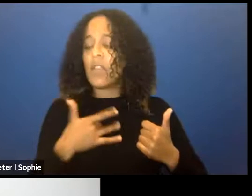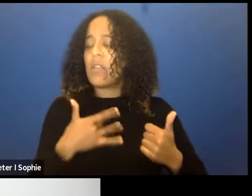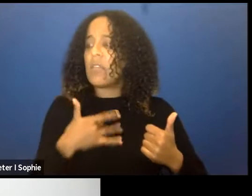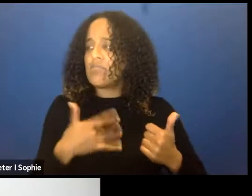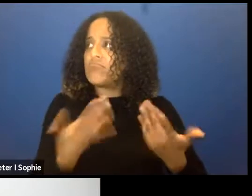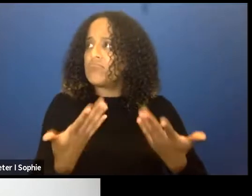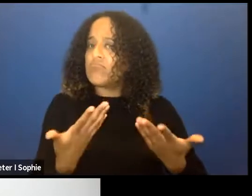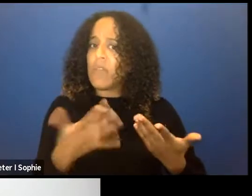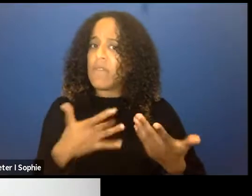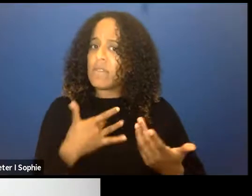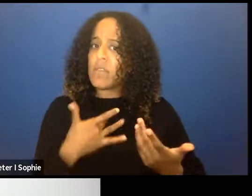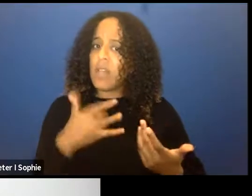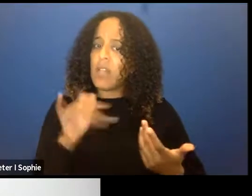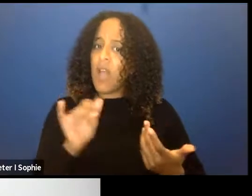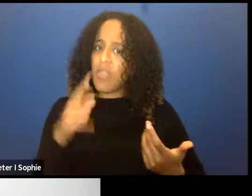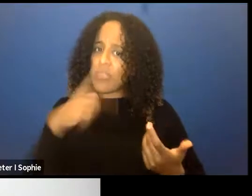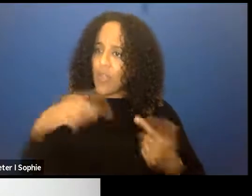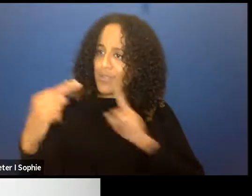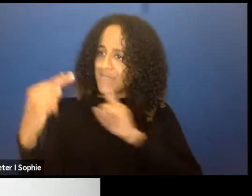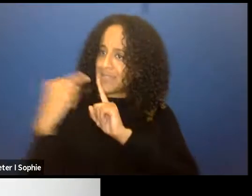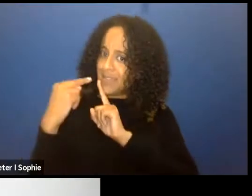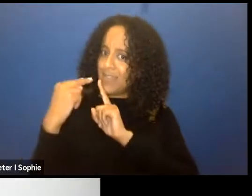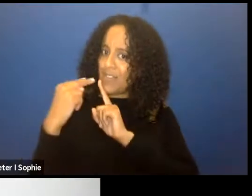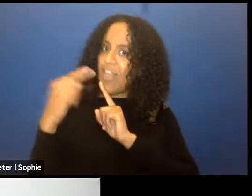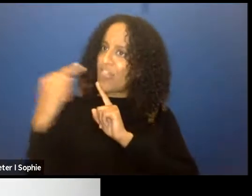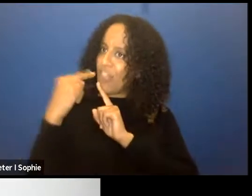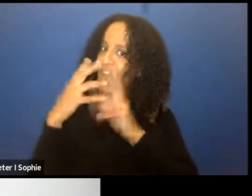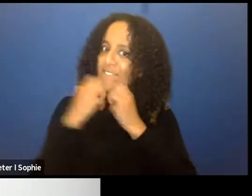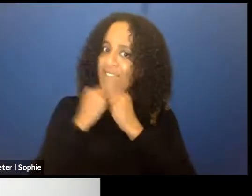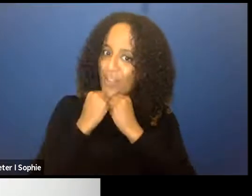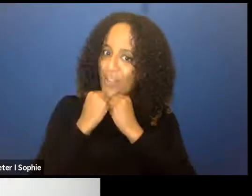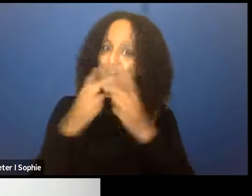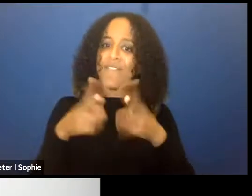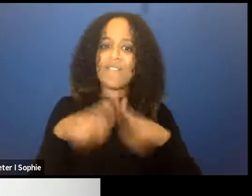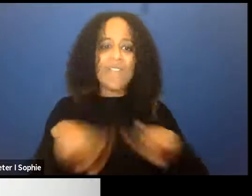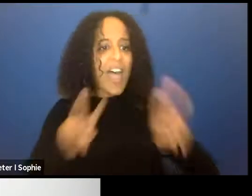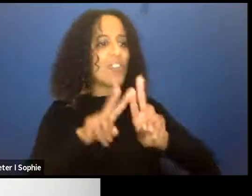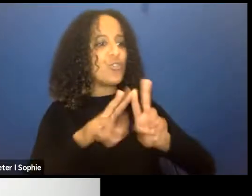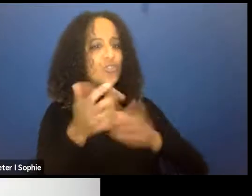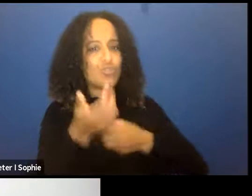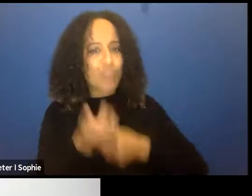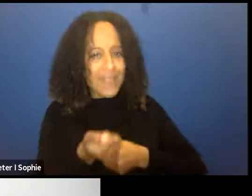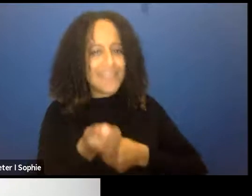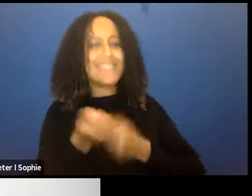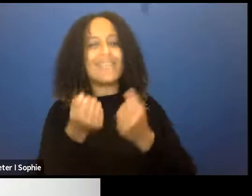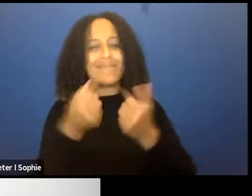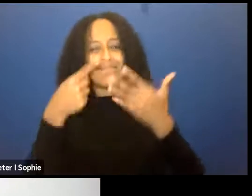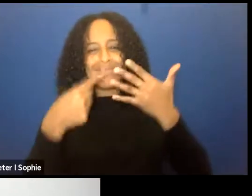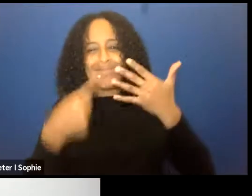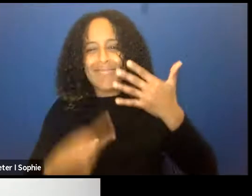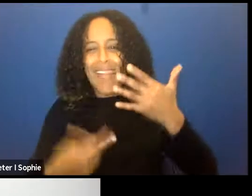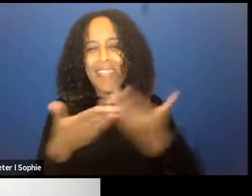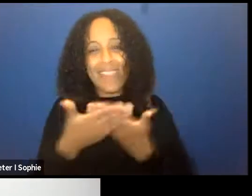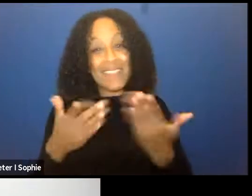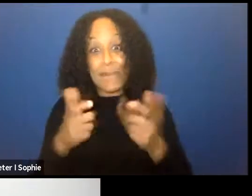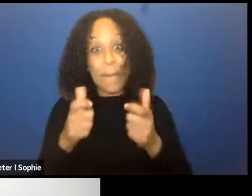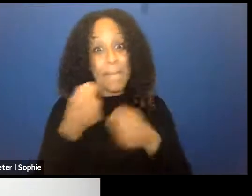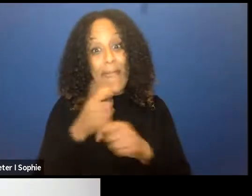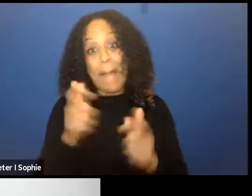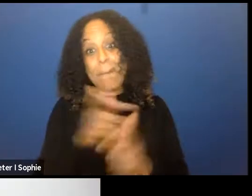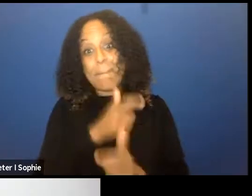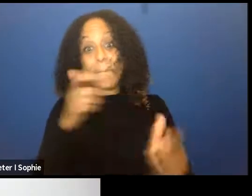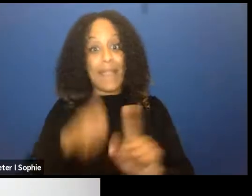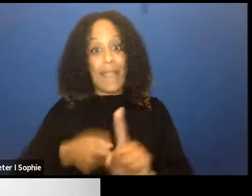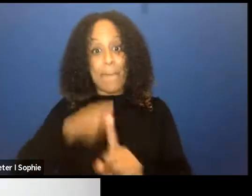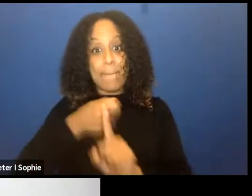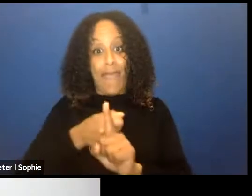they are seen, that they're valued, that they're trusted. All of these things make a really big impact on feeling